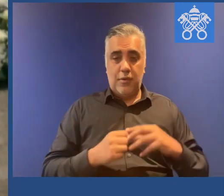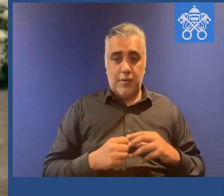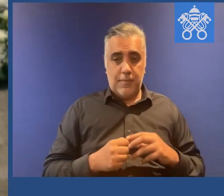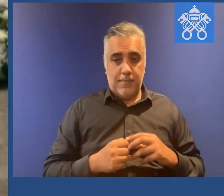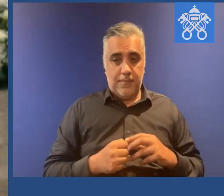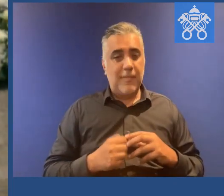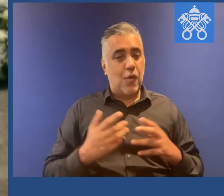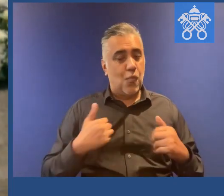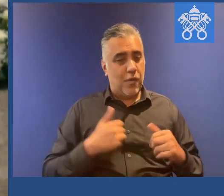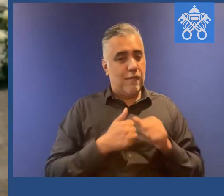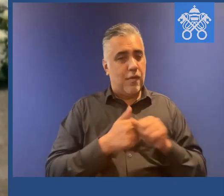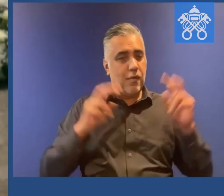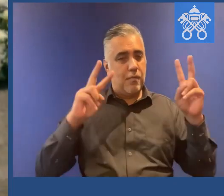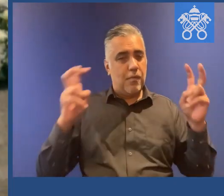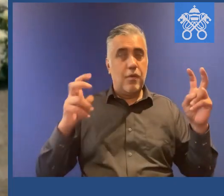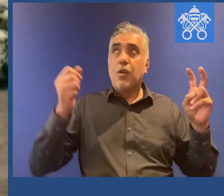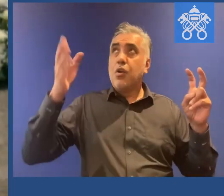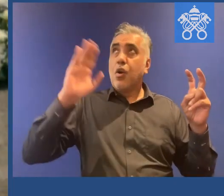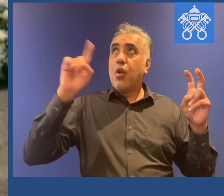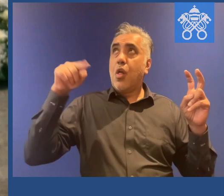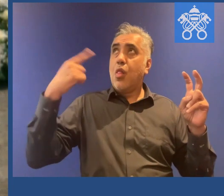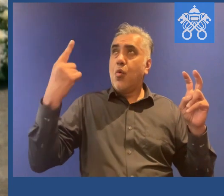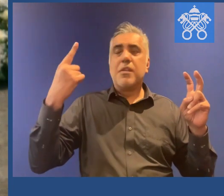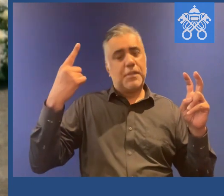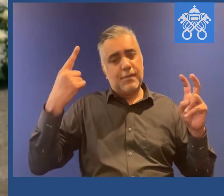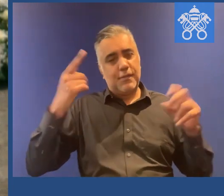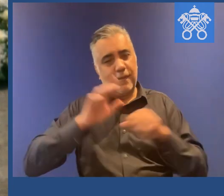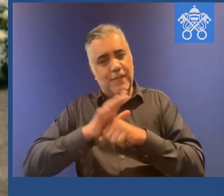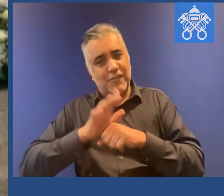our motto, God alone is sufficient.